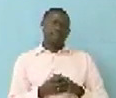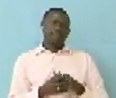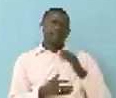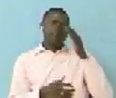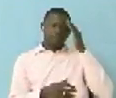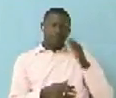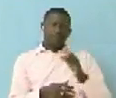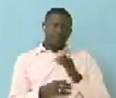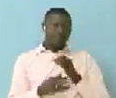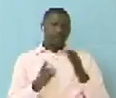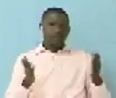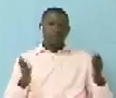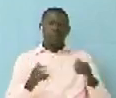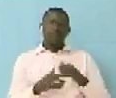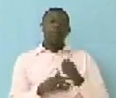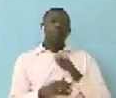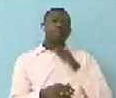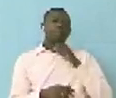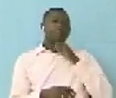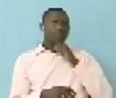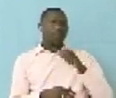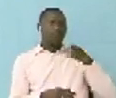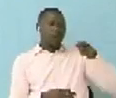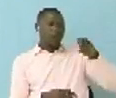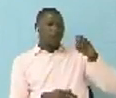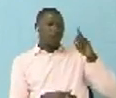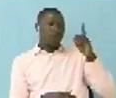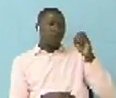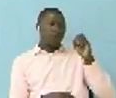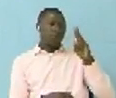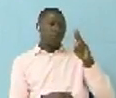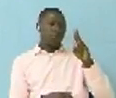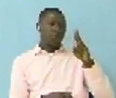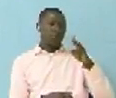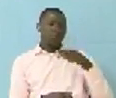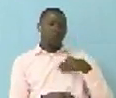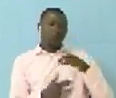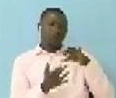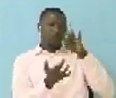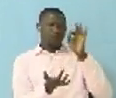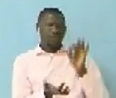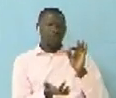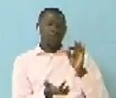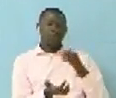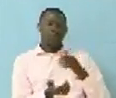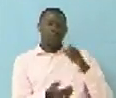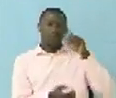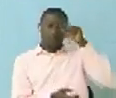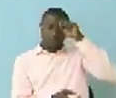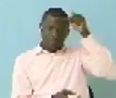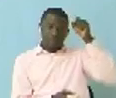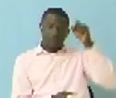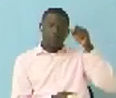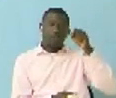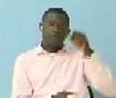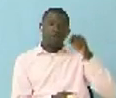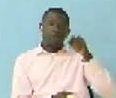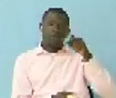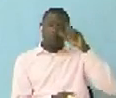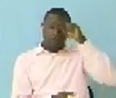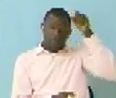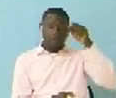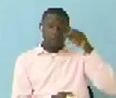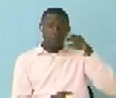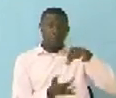was appointed Director General of GRTS by the President, isn't it? Modou Sanyang molde me yalon ko President wala